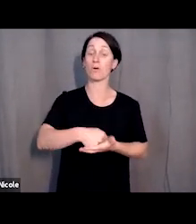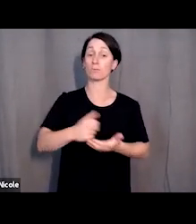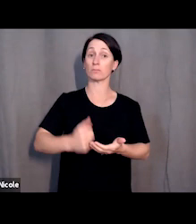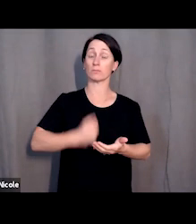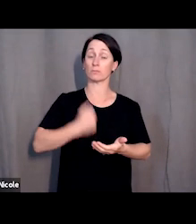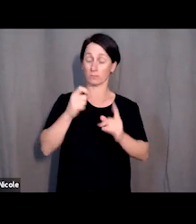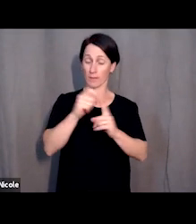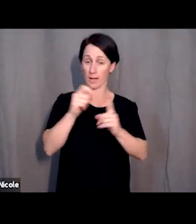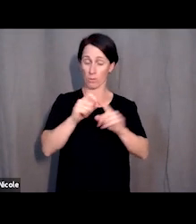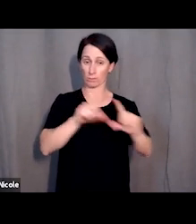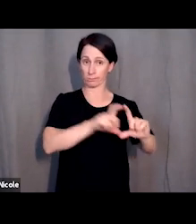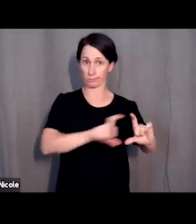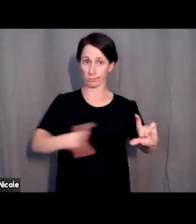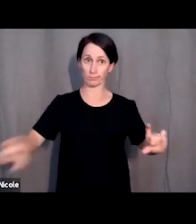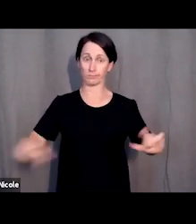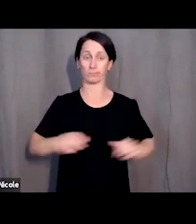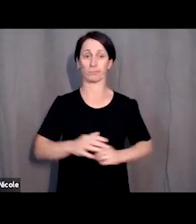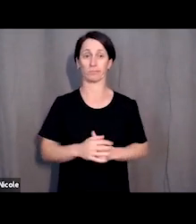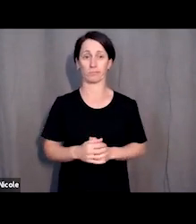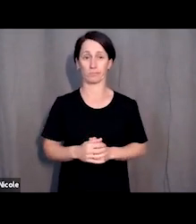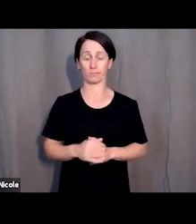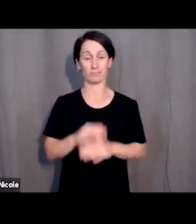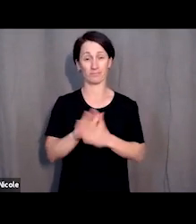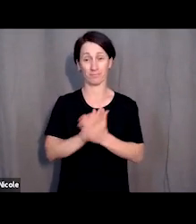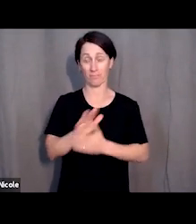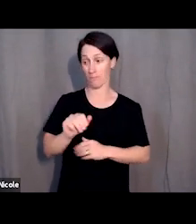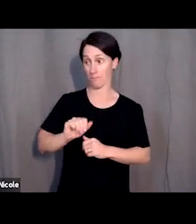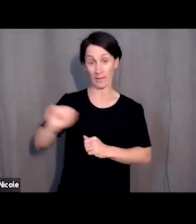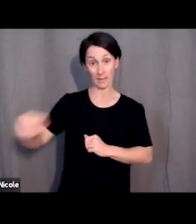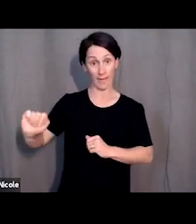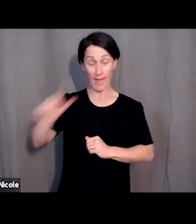in terms of the consumer's capacities and abilities,